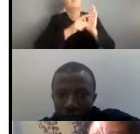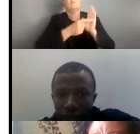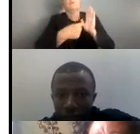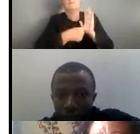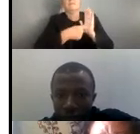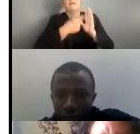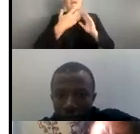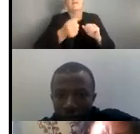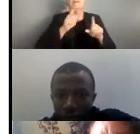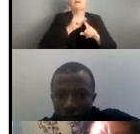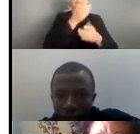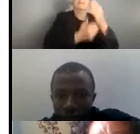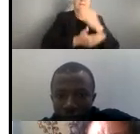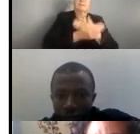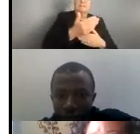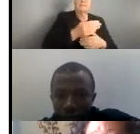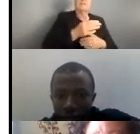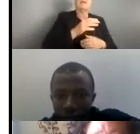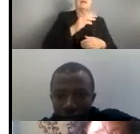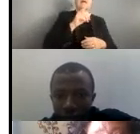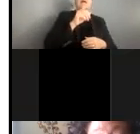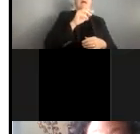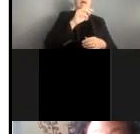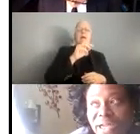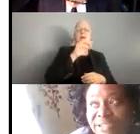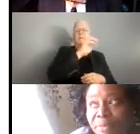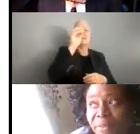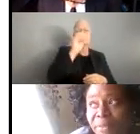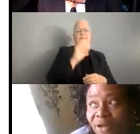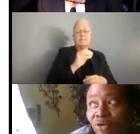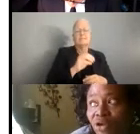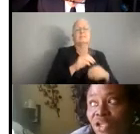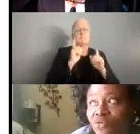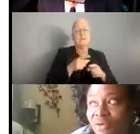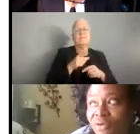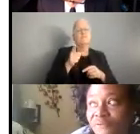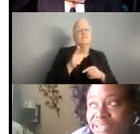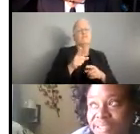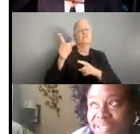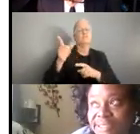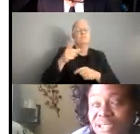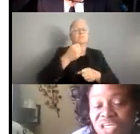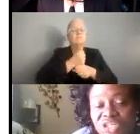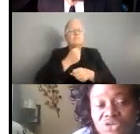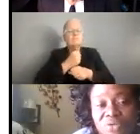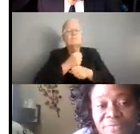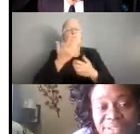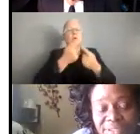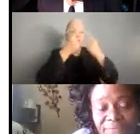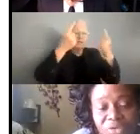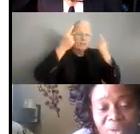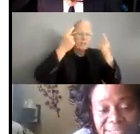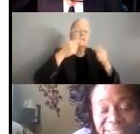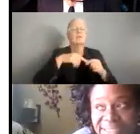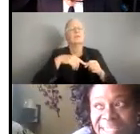the jobs for disabled people who were qualified. In Trinidad and Tobago, the universities, such as the University